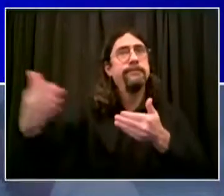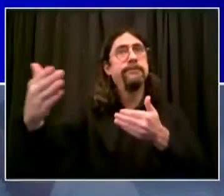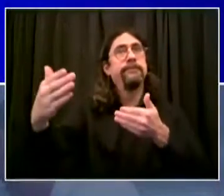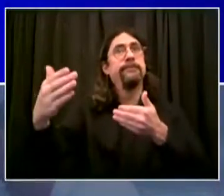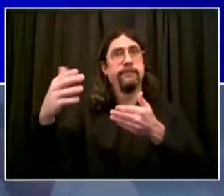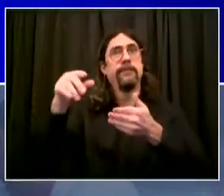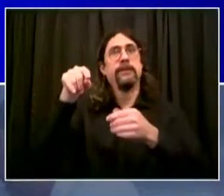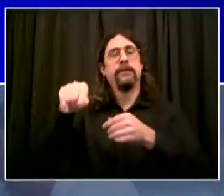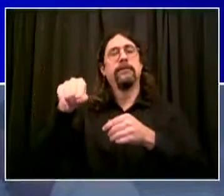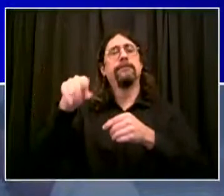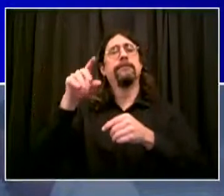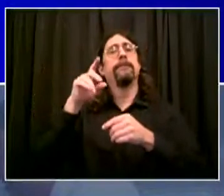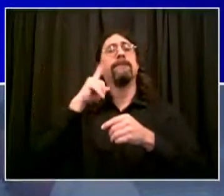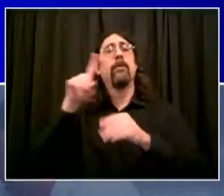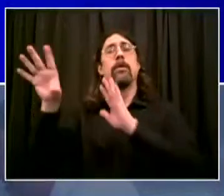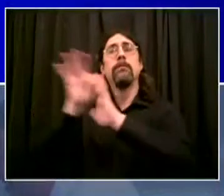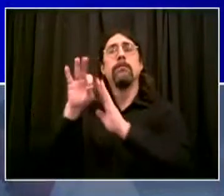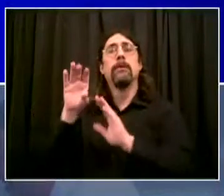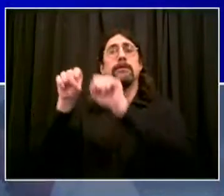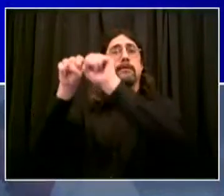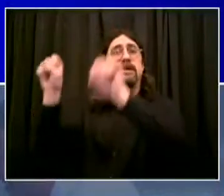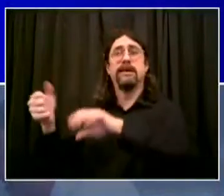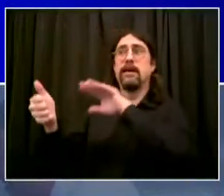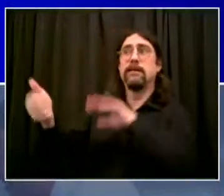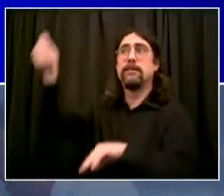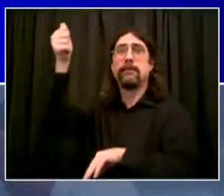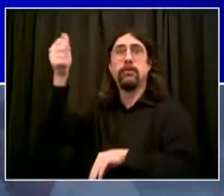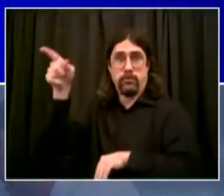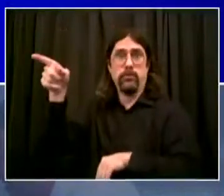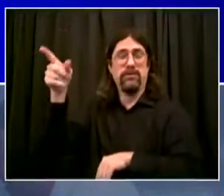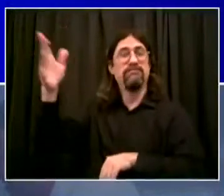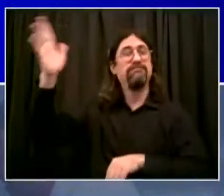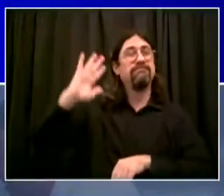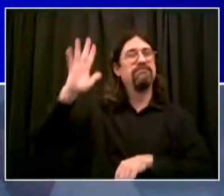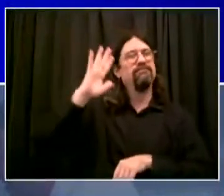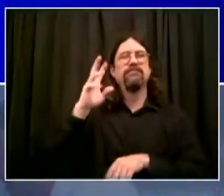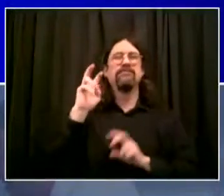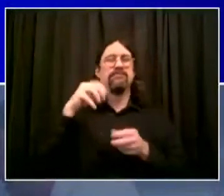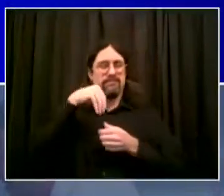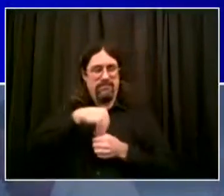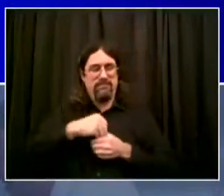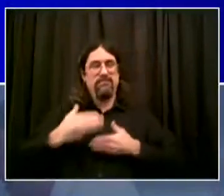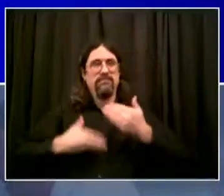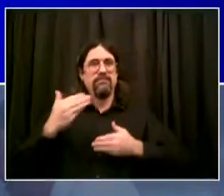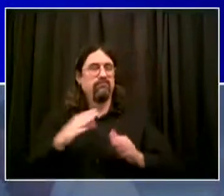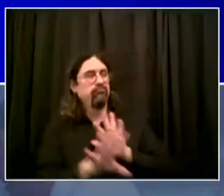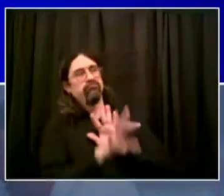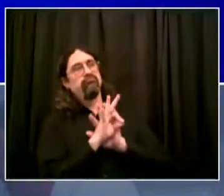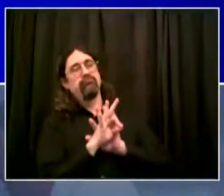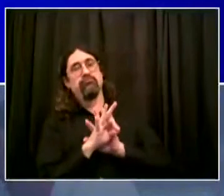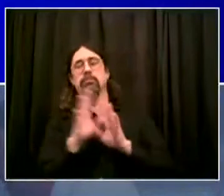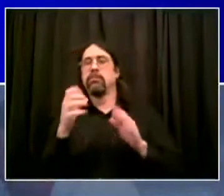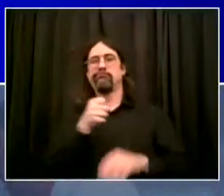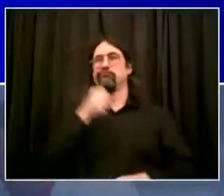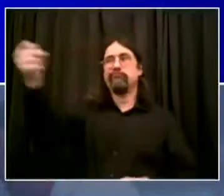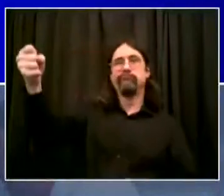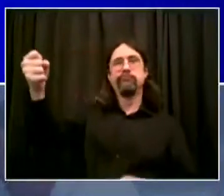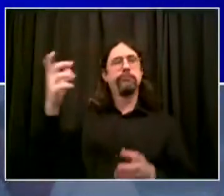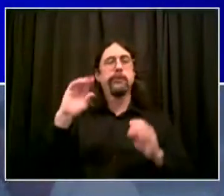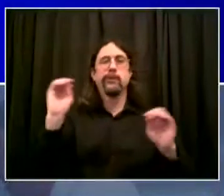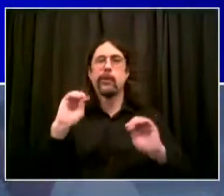police precinct council in that area 3 to 5 candidates, folks who are ready to serve and lead, folks that